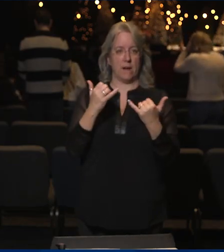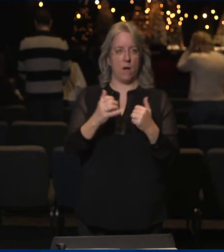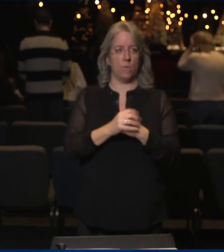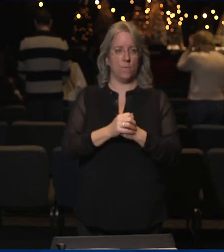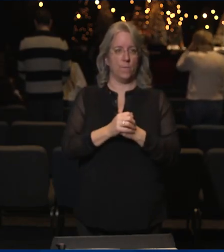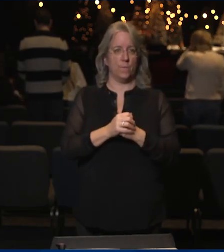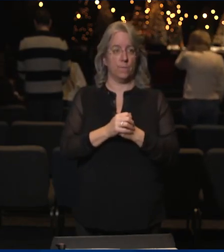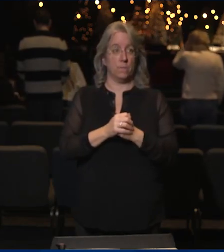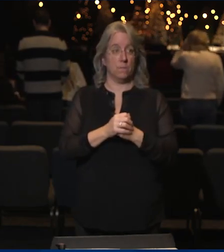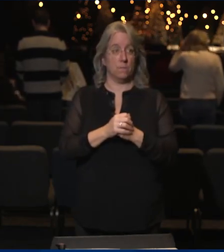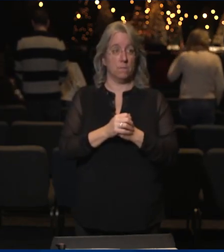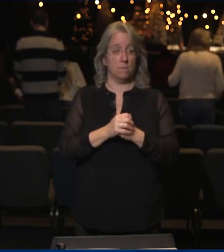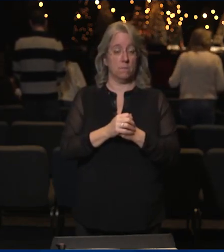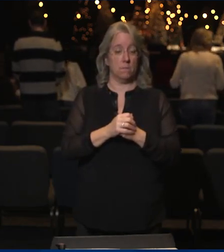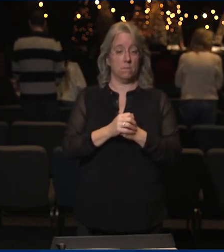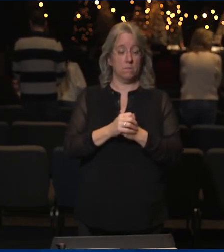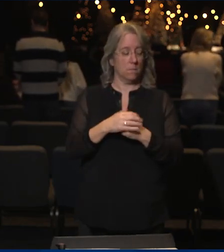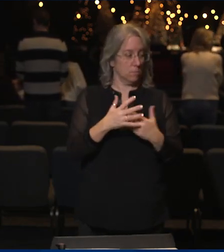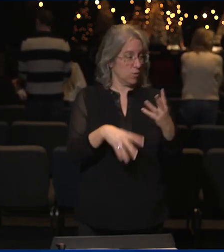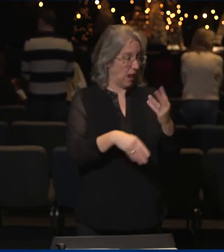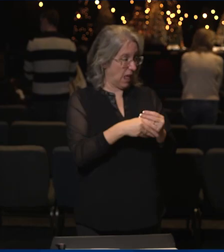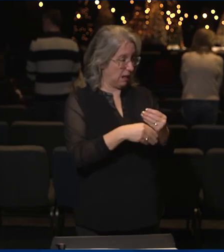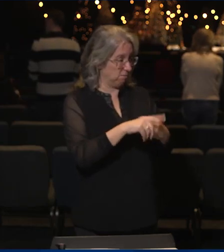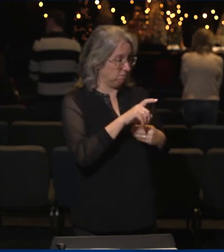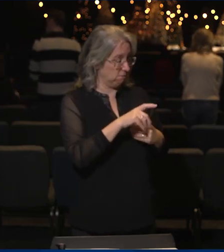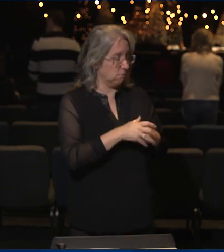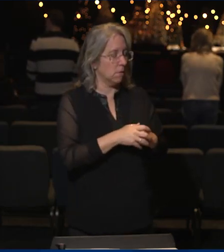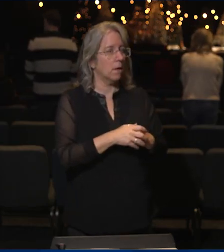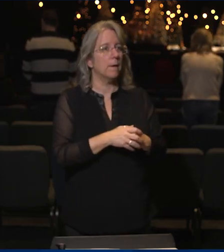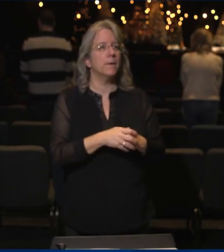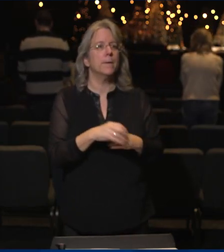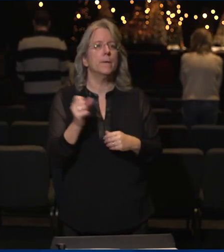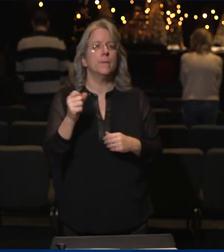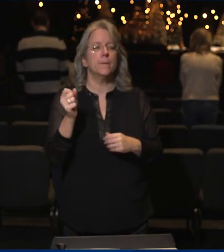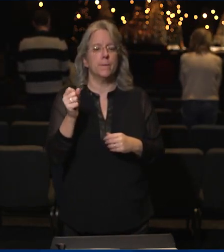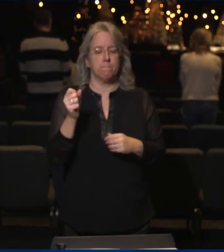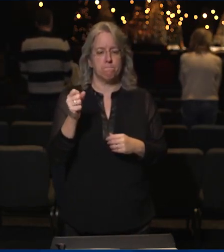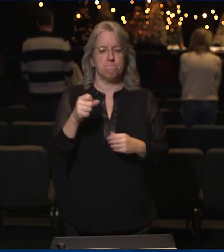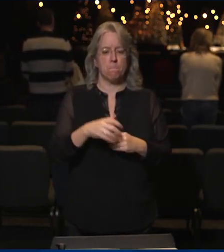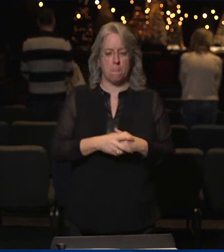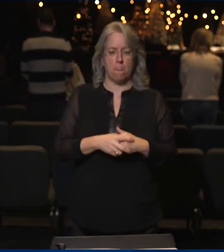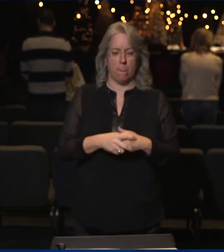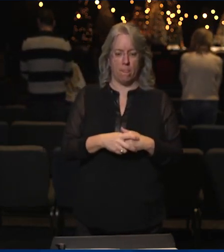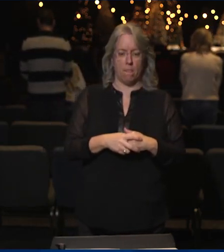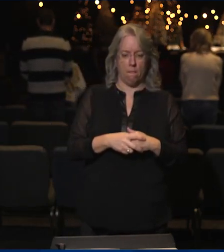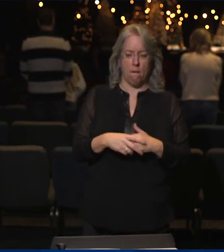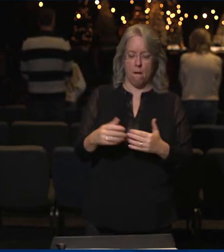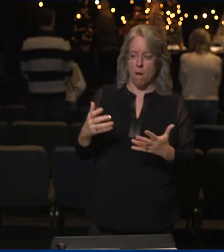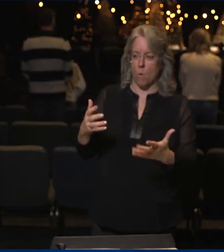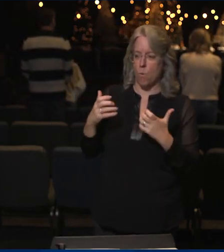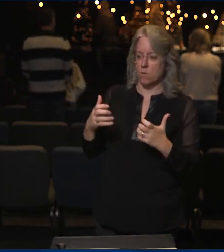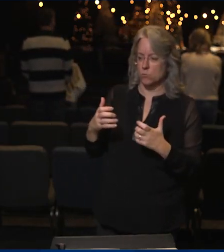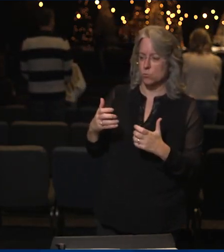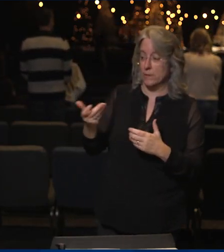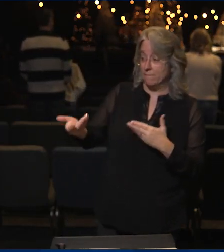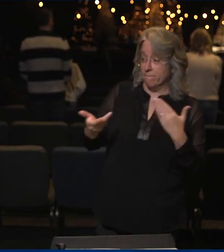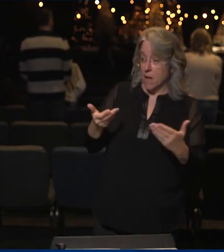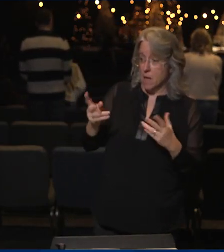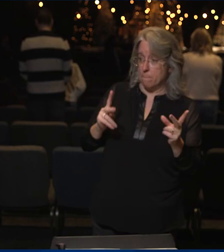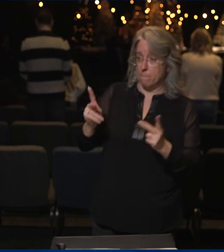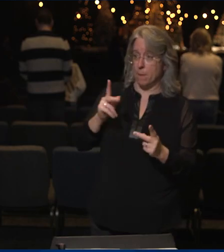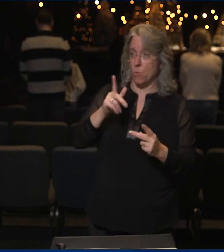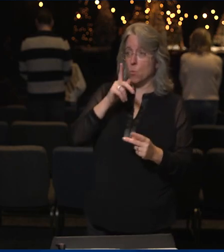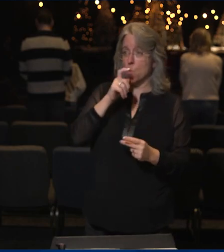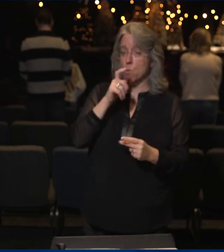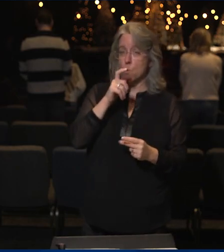each other. Do you have anything else? Yeah, the only thing that I want to invite us to, those of you who are going